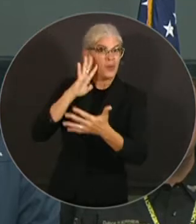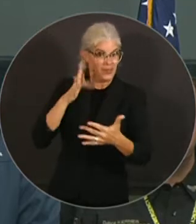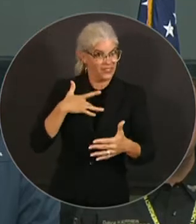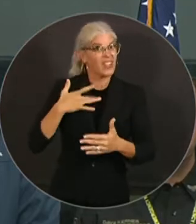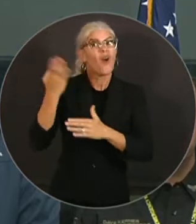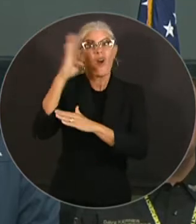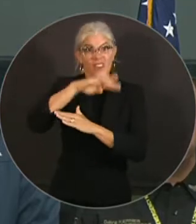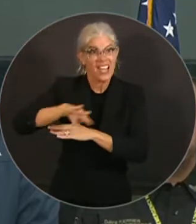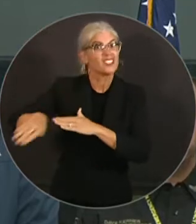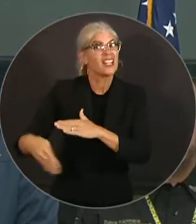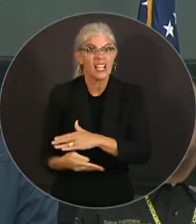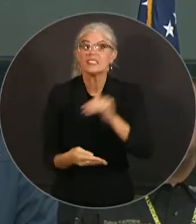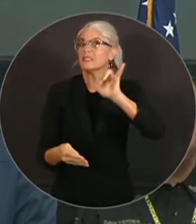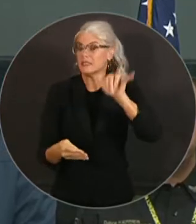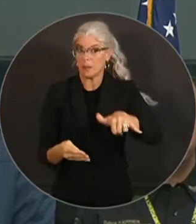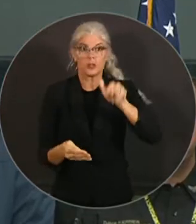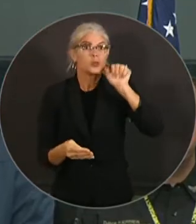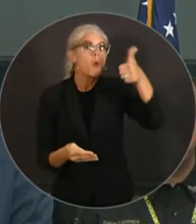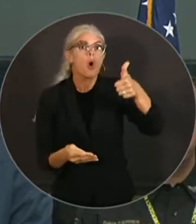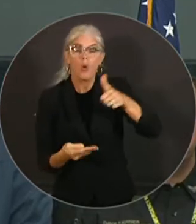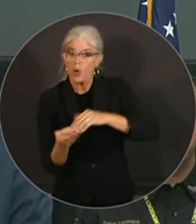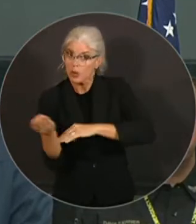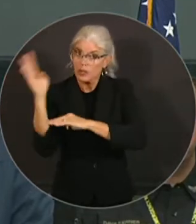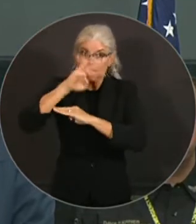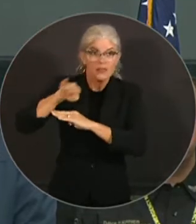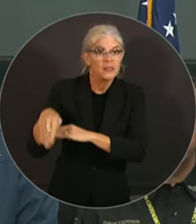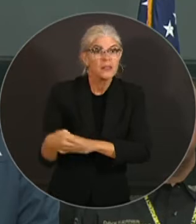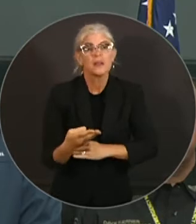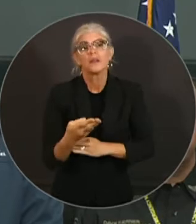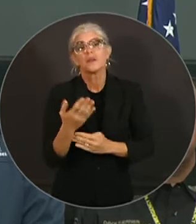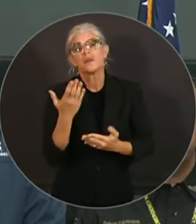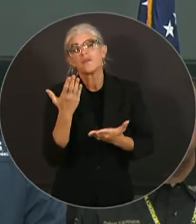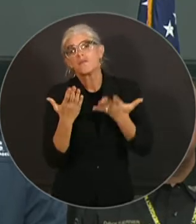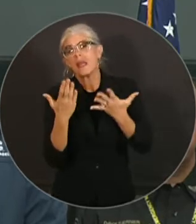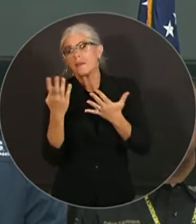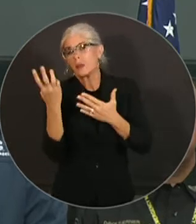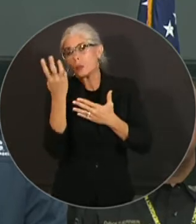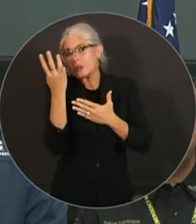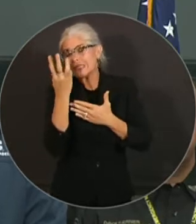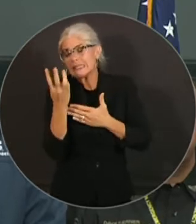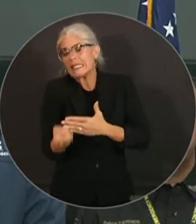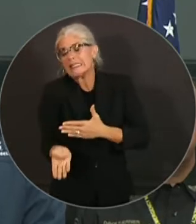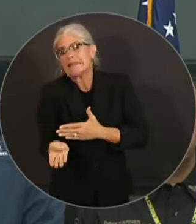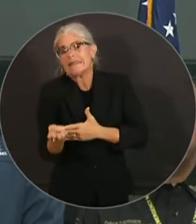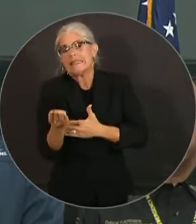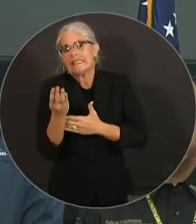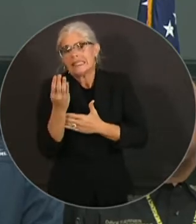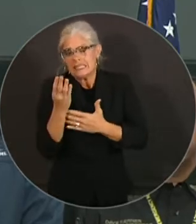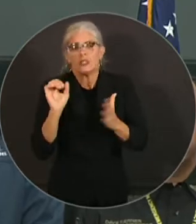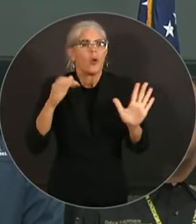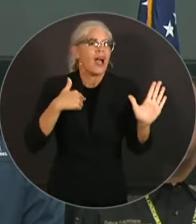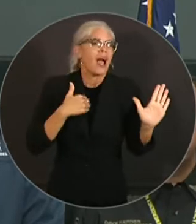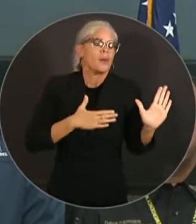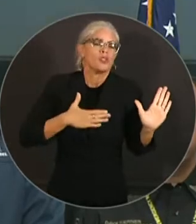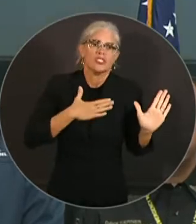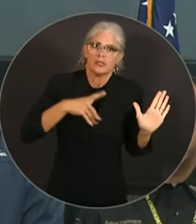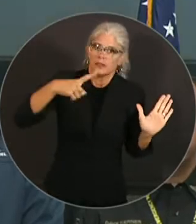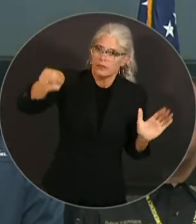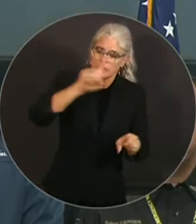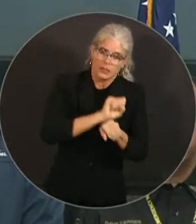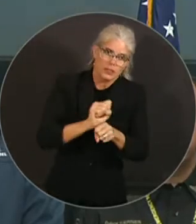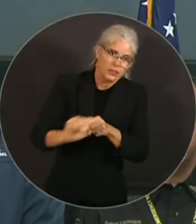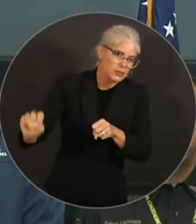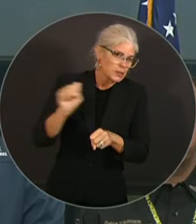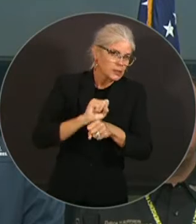tomorrow, most likely into the beginning of Wednesday morning. So I appreciate all the effort that's gone into that